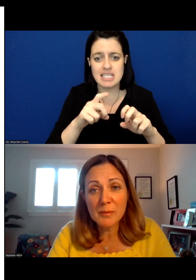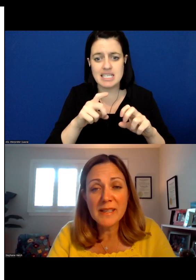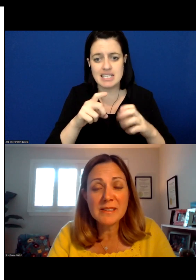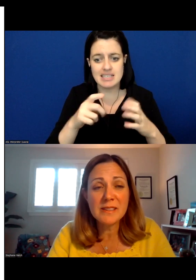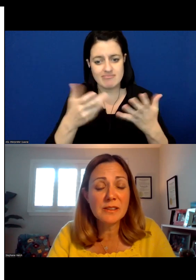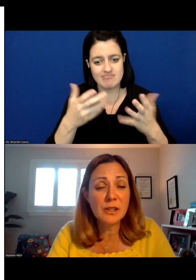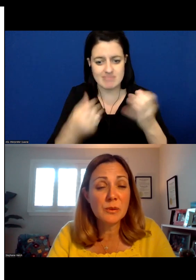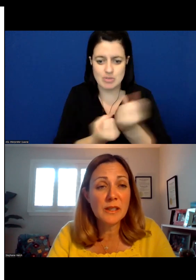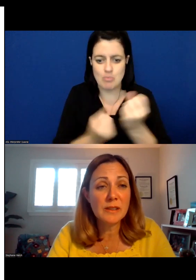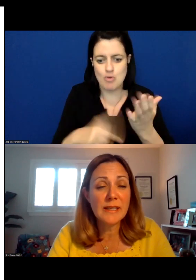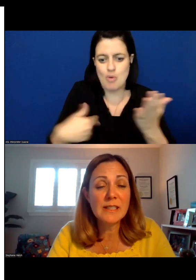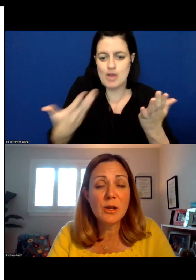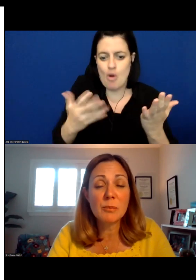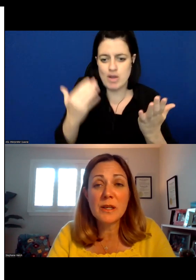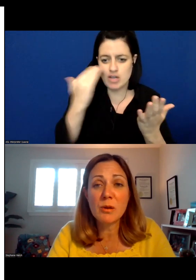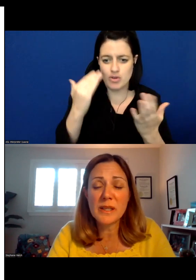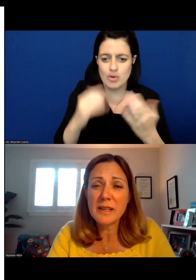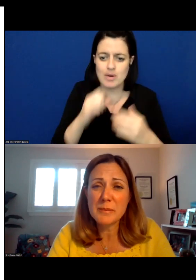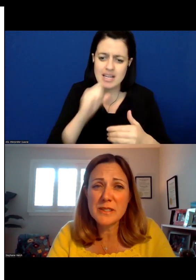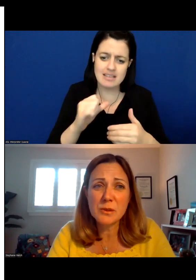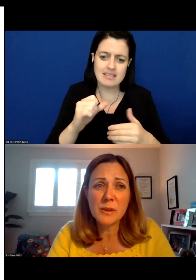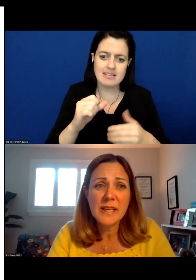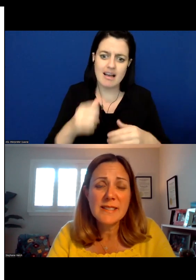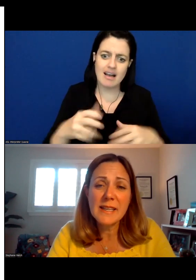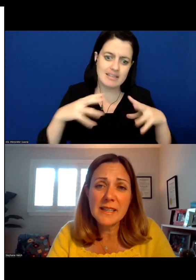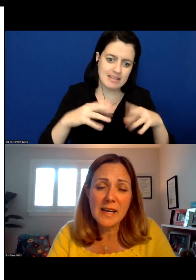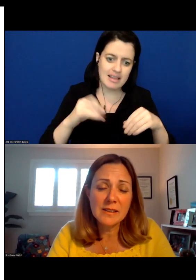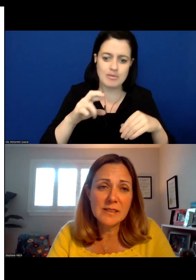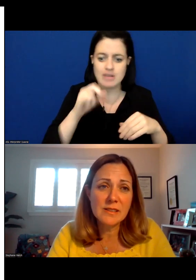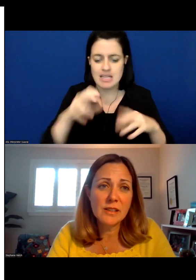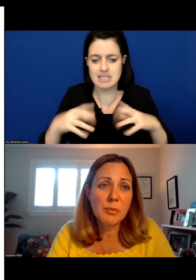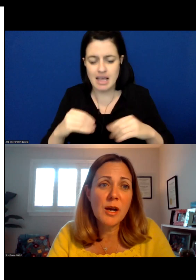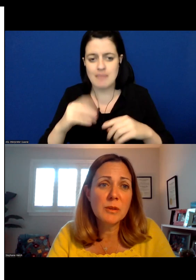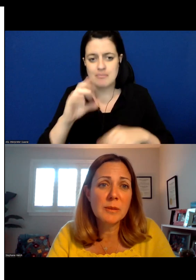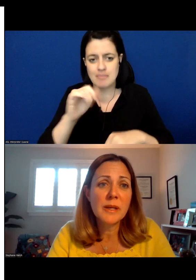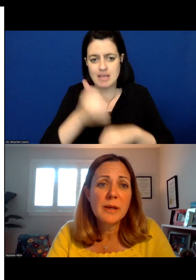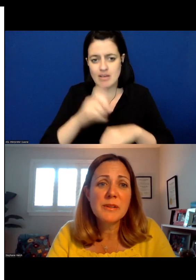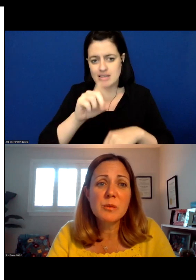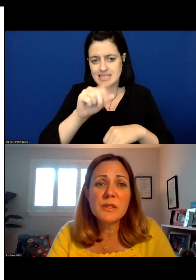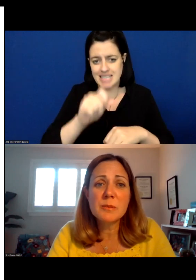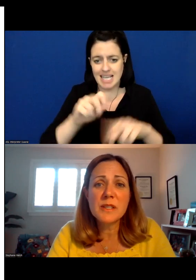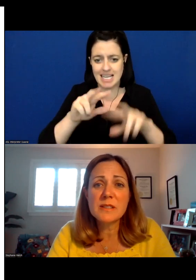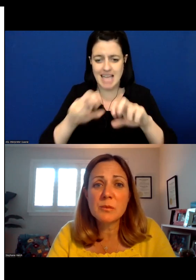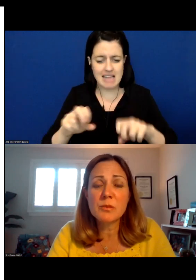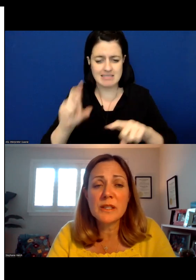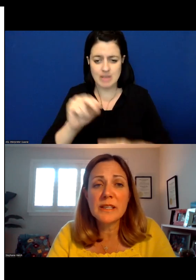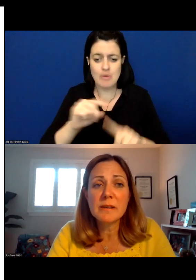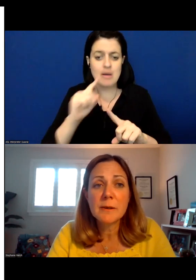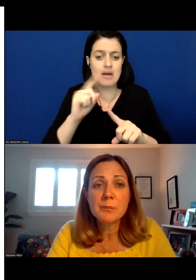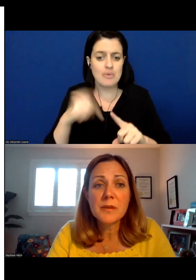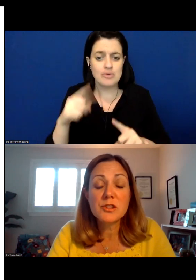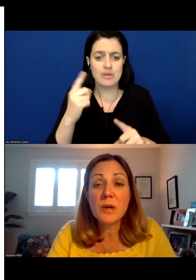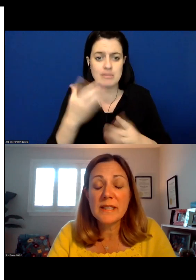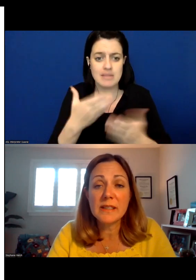knew and isn't an end all be all when it comes to data analysis on the problem. But there were some things that were